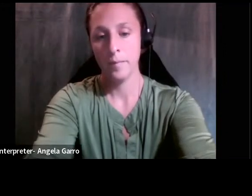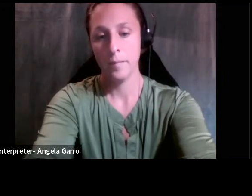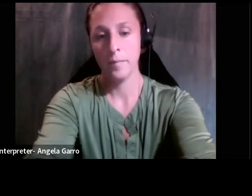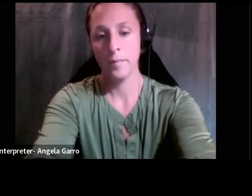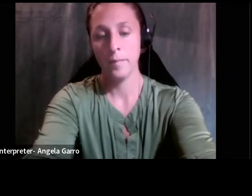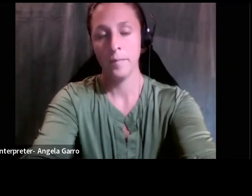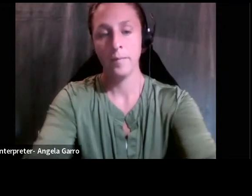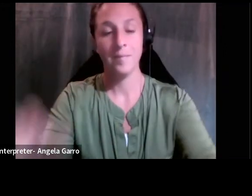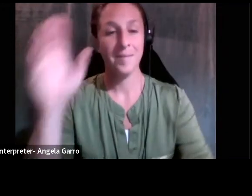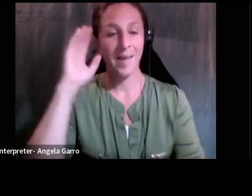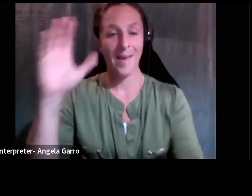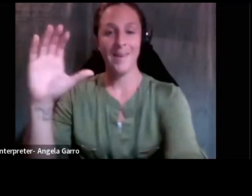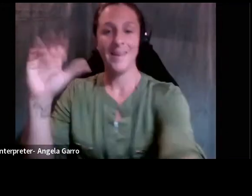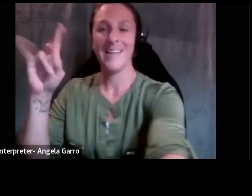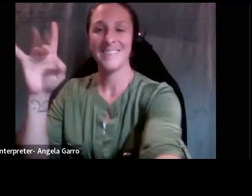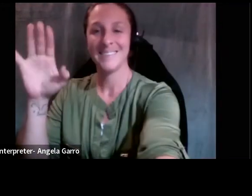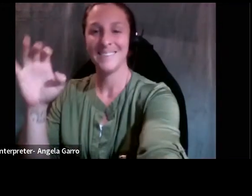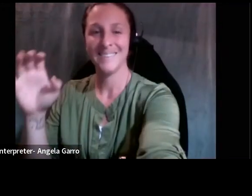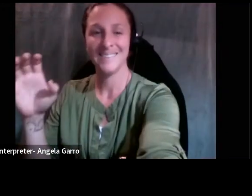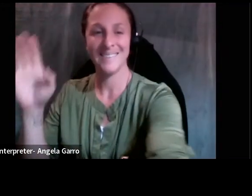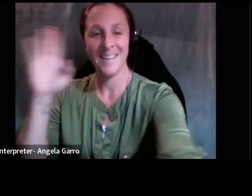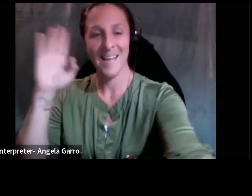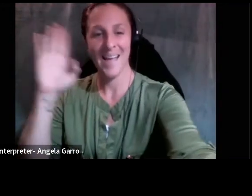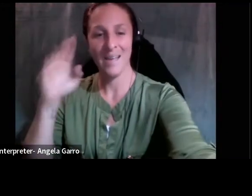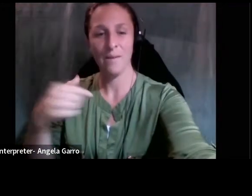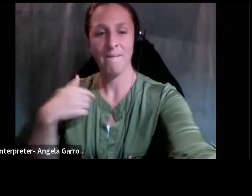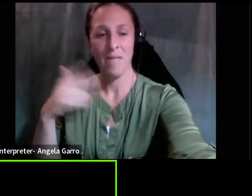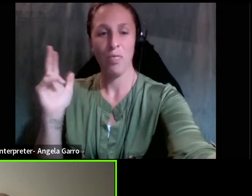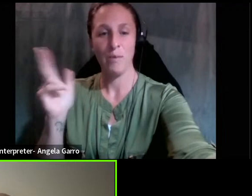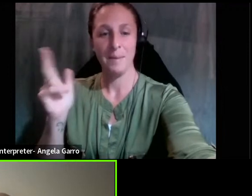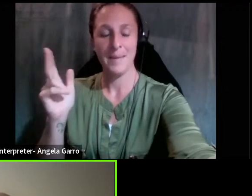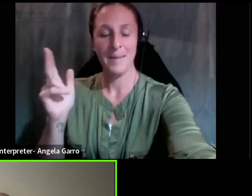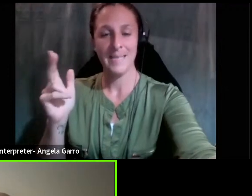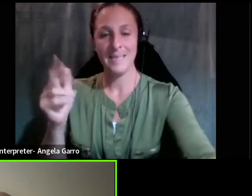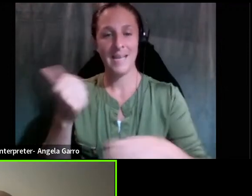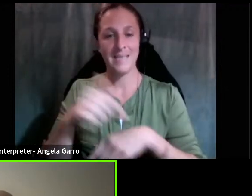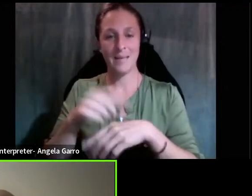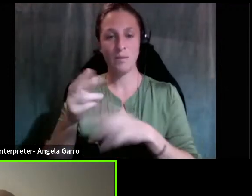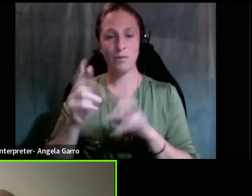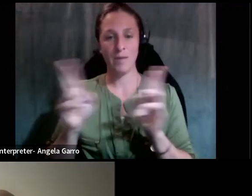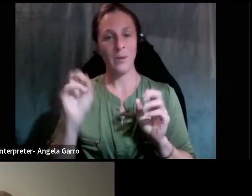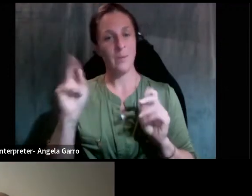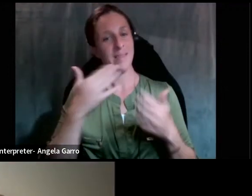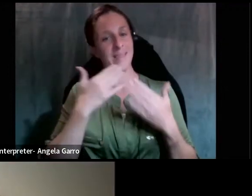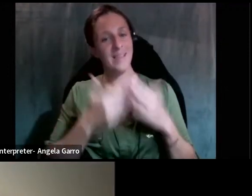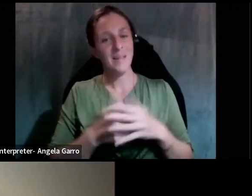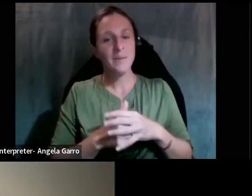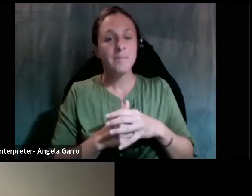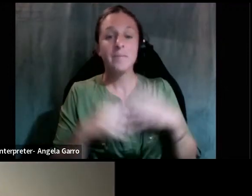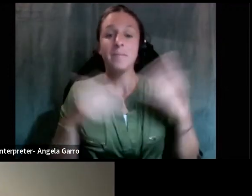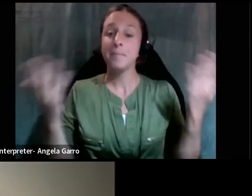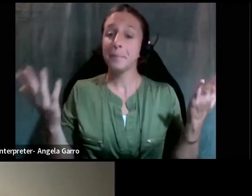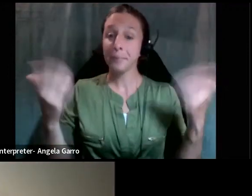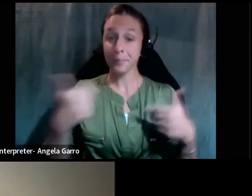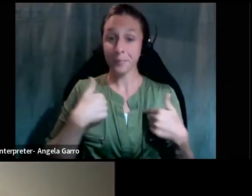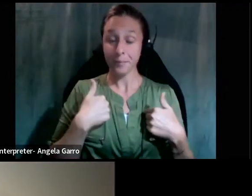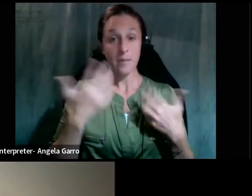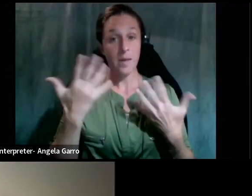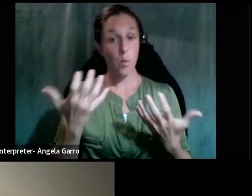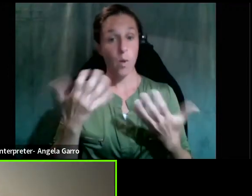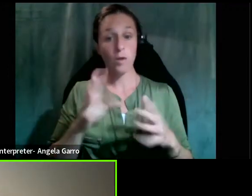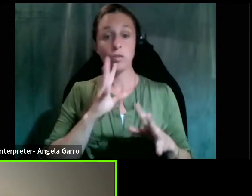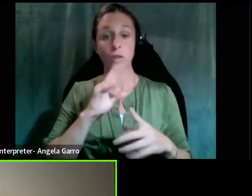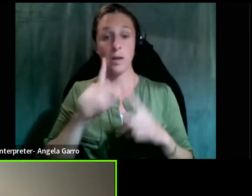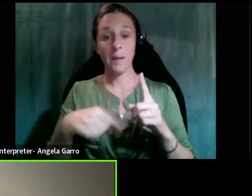Hi, Candace. Hi. You have 3 minutes anytime you're ready. Okay, thank you. Sure. So I wanted to talk